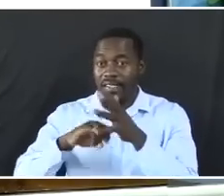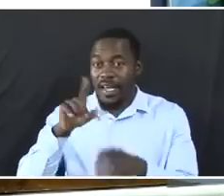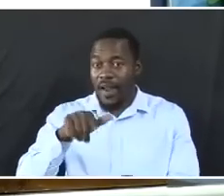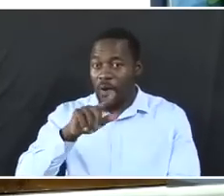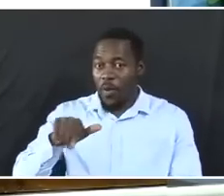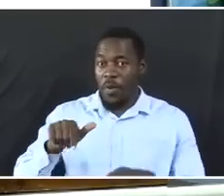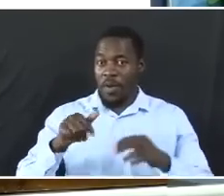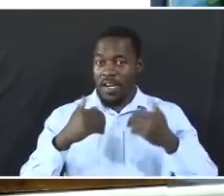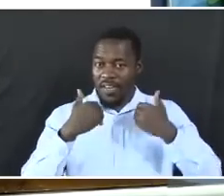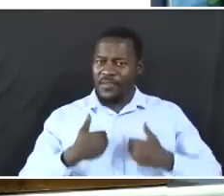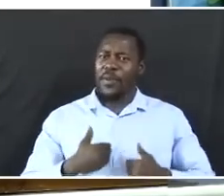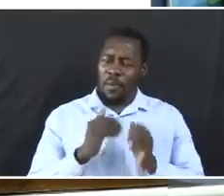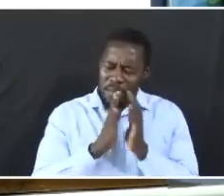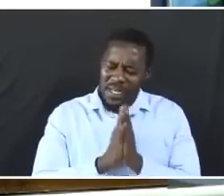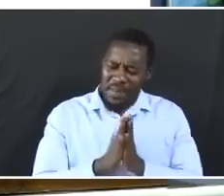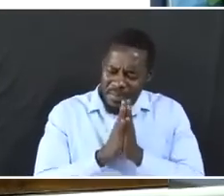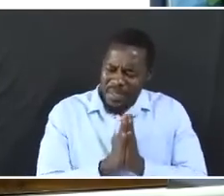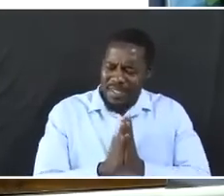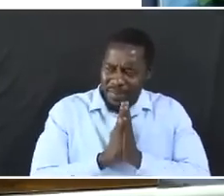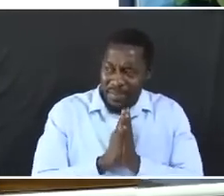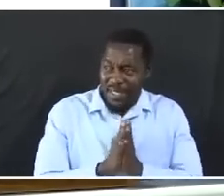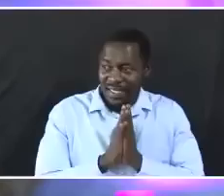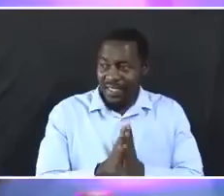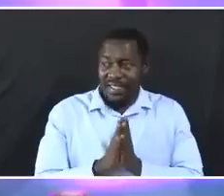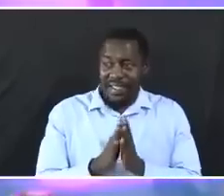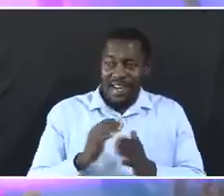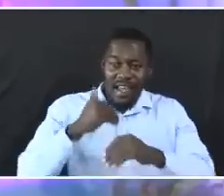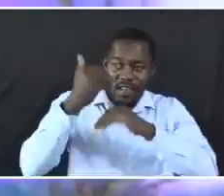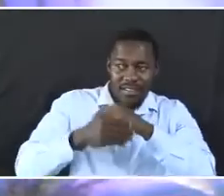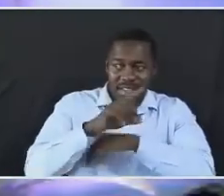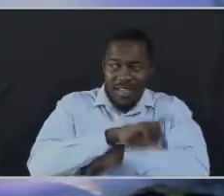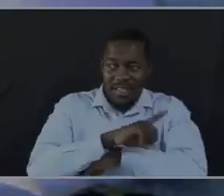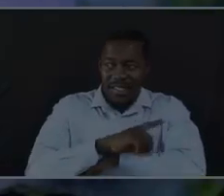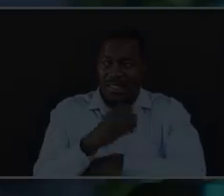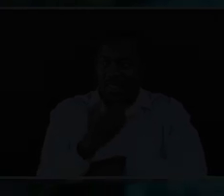will blame me. Everyone must take responsibility for their choices. May the Lord bless us in Jesus' name.